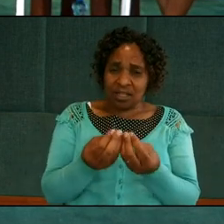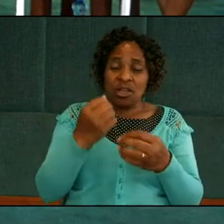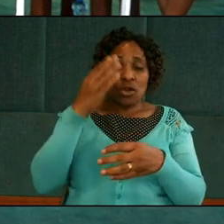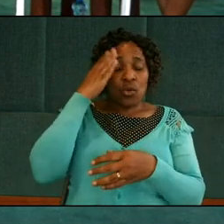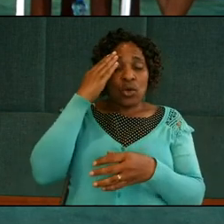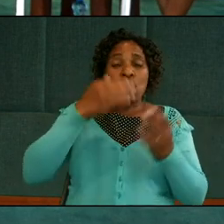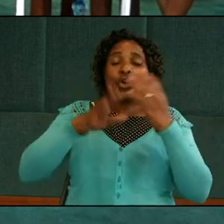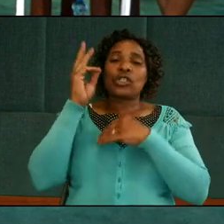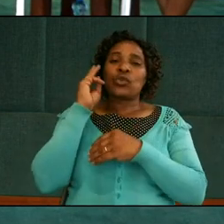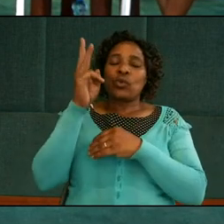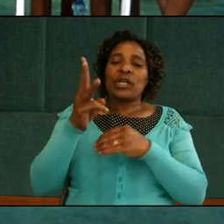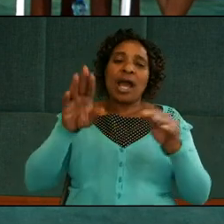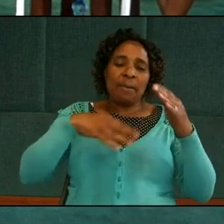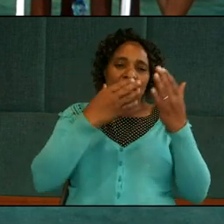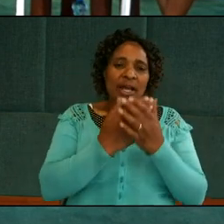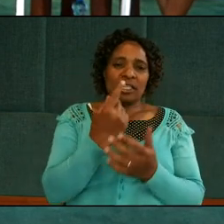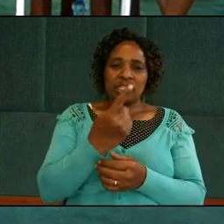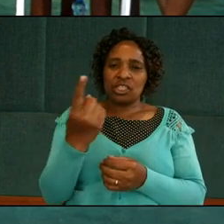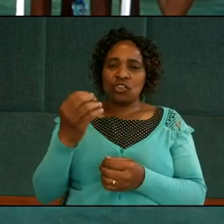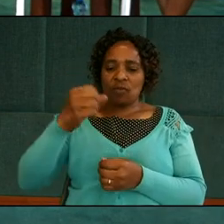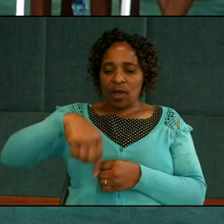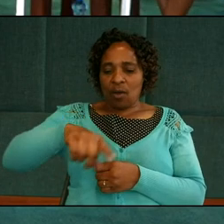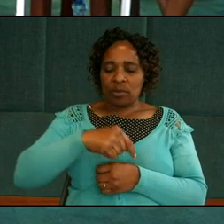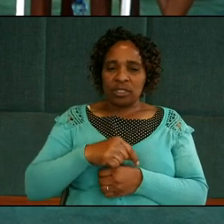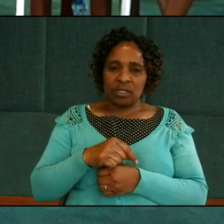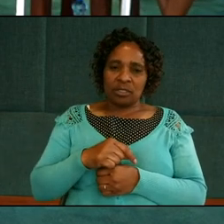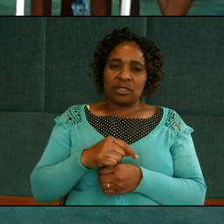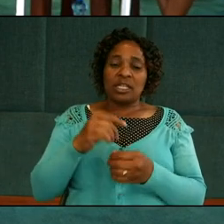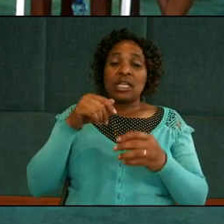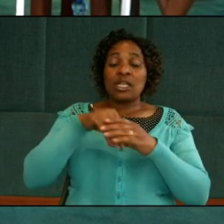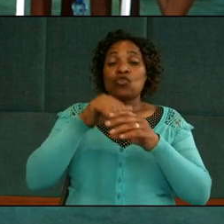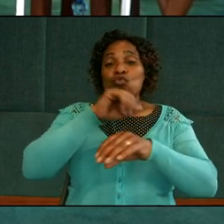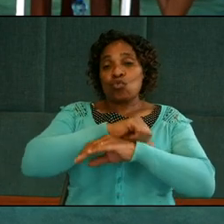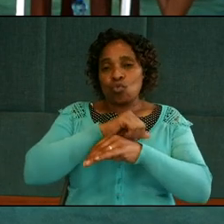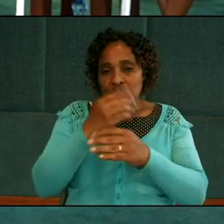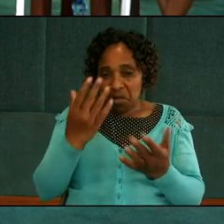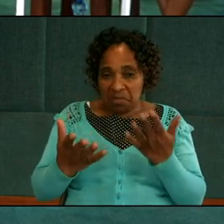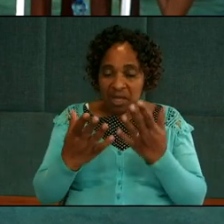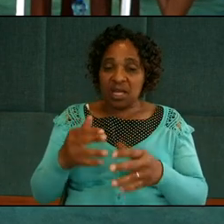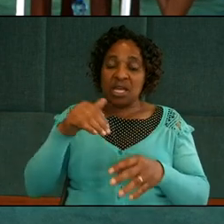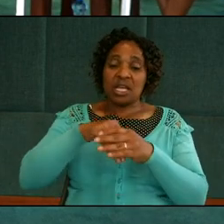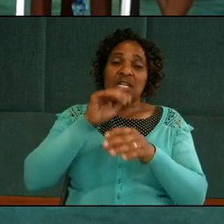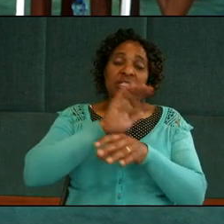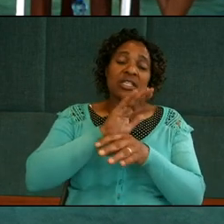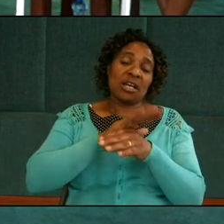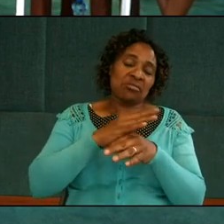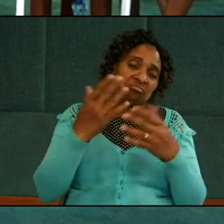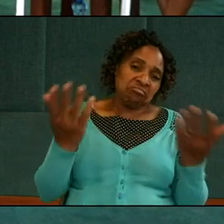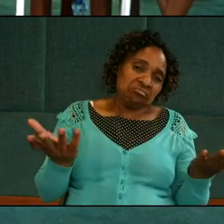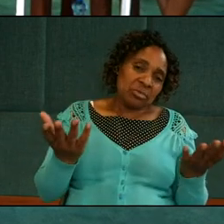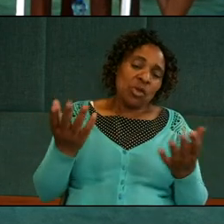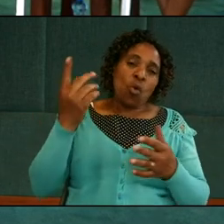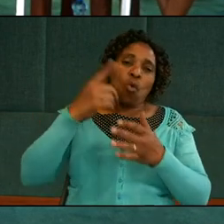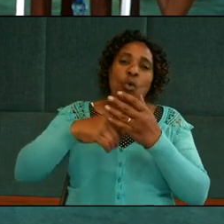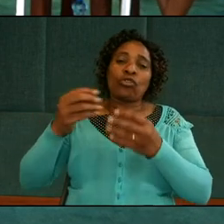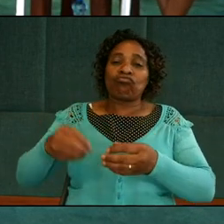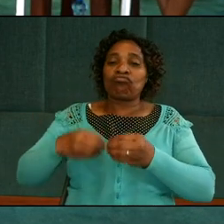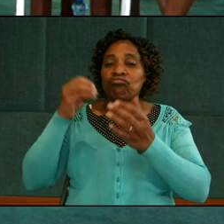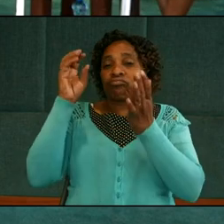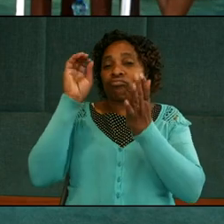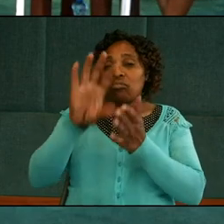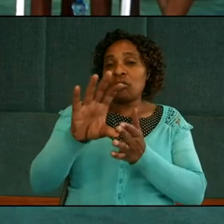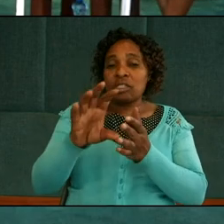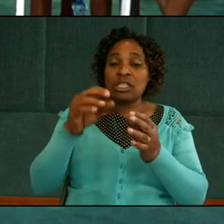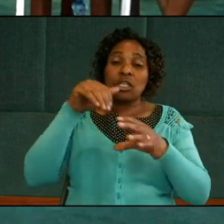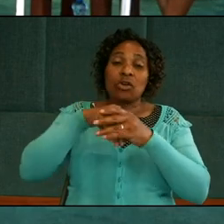will applies in every aspect of our lives, whether it's in school, whether it's in church, whether it's what to post on Facebook, whether